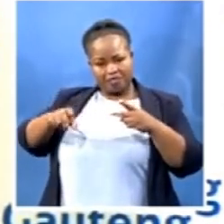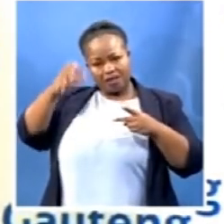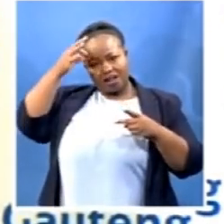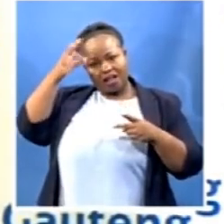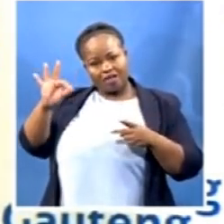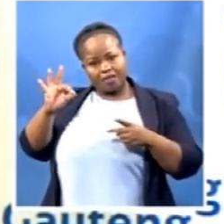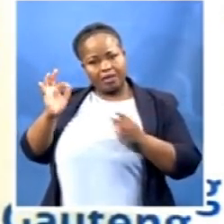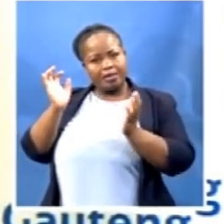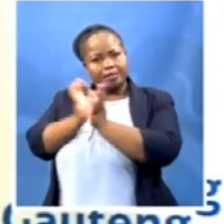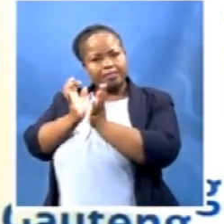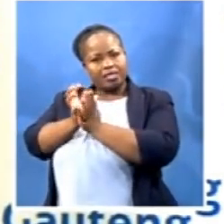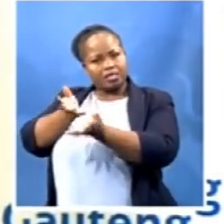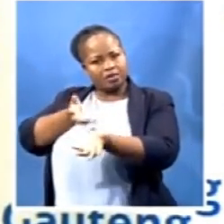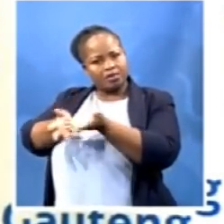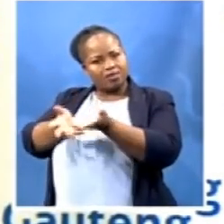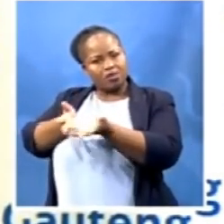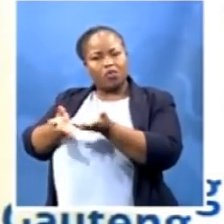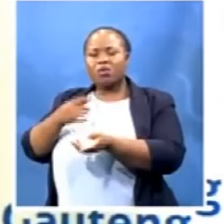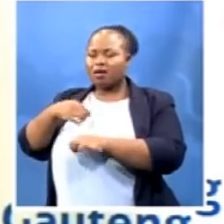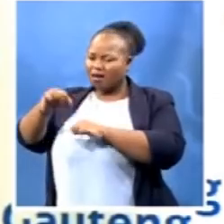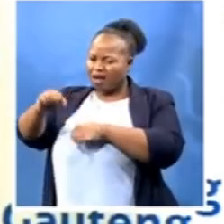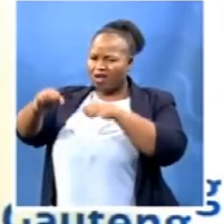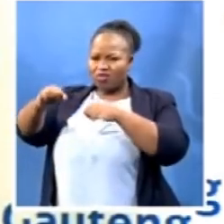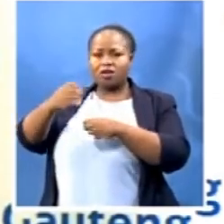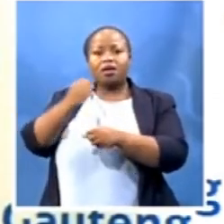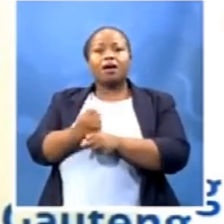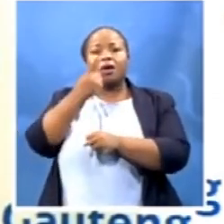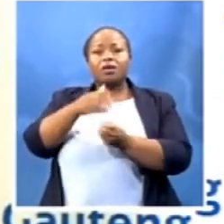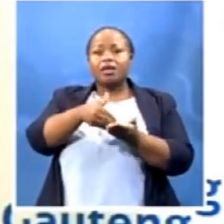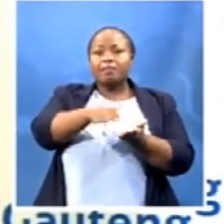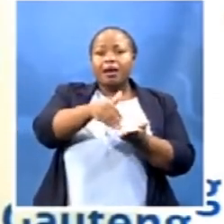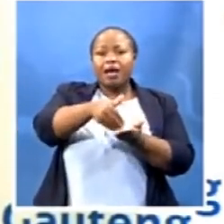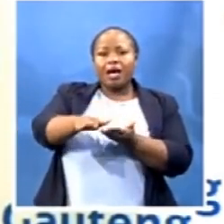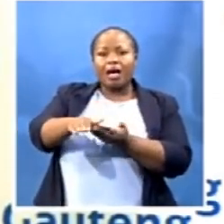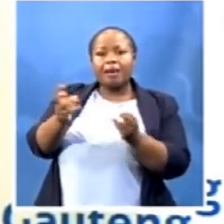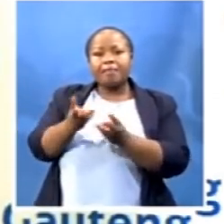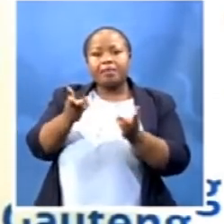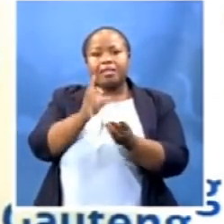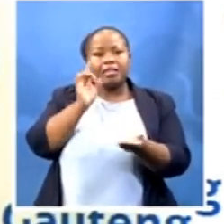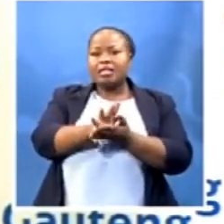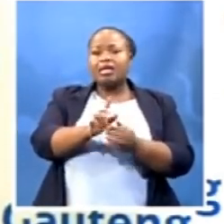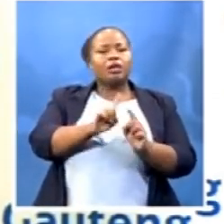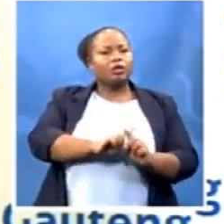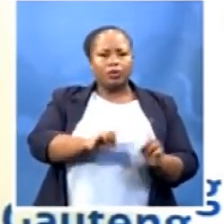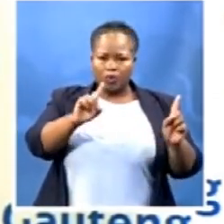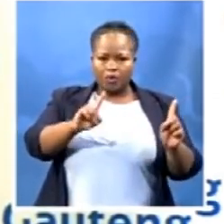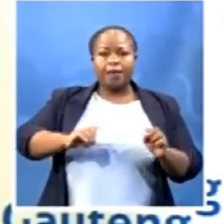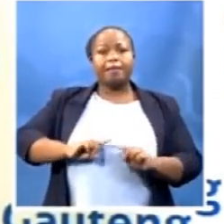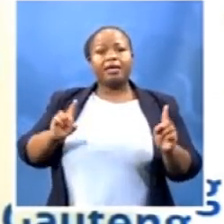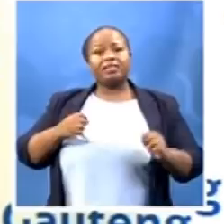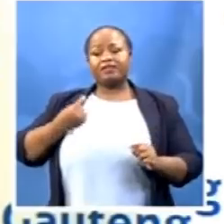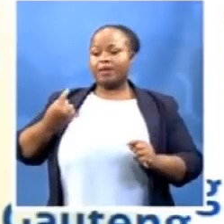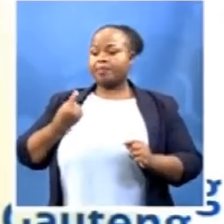any evictions in Gauteng. But if there's people who invade land, we must act on